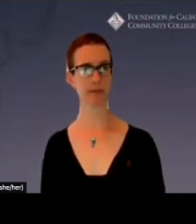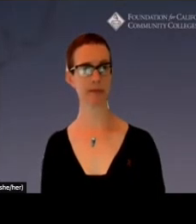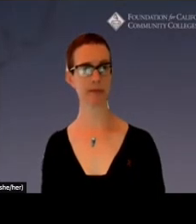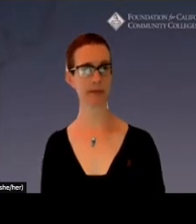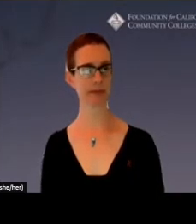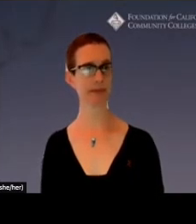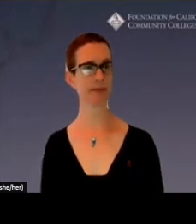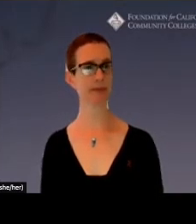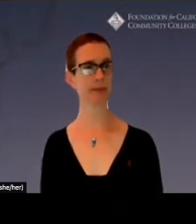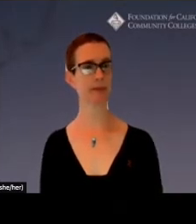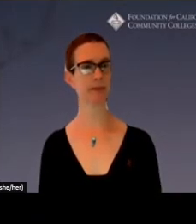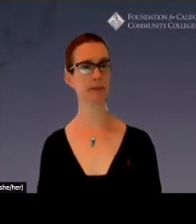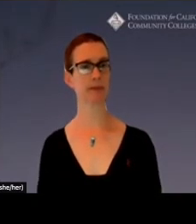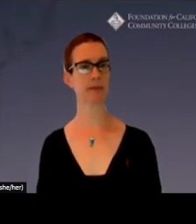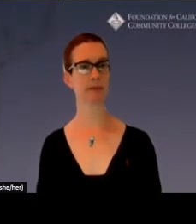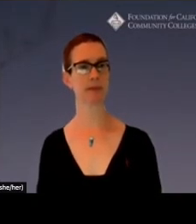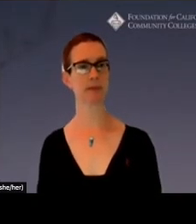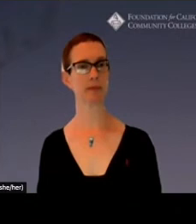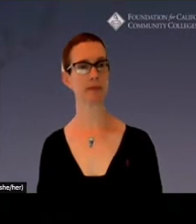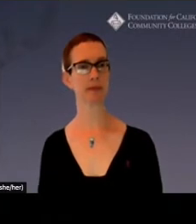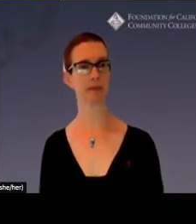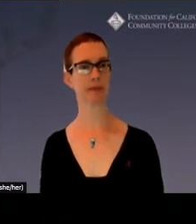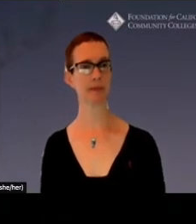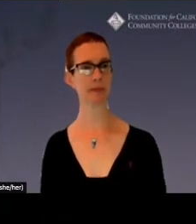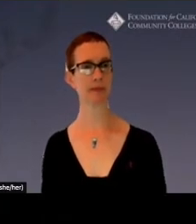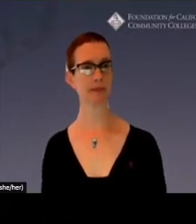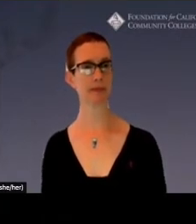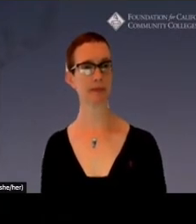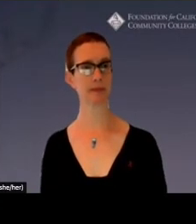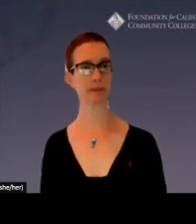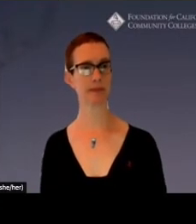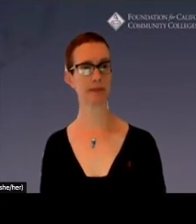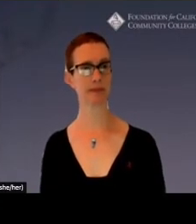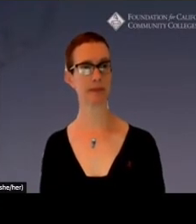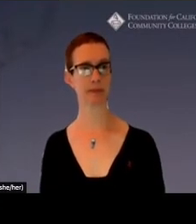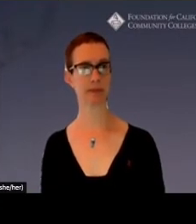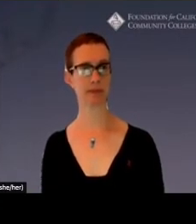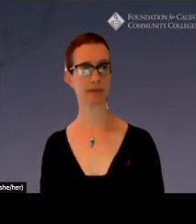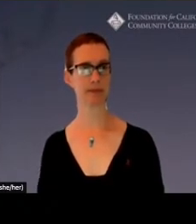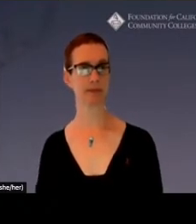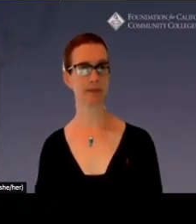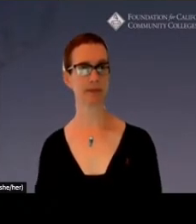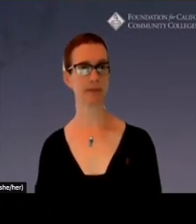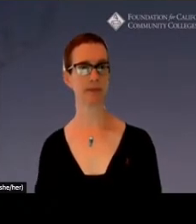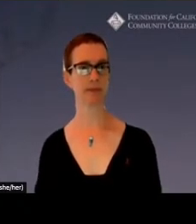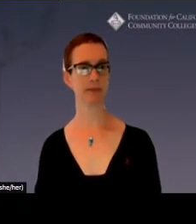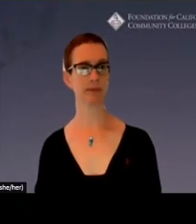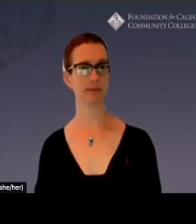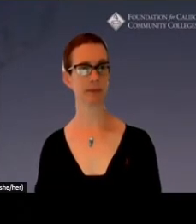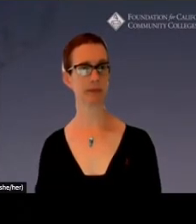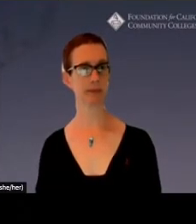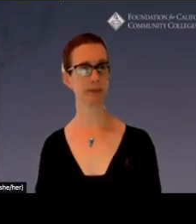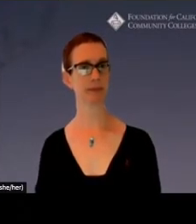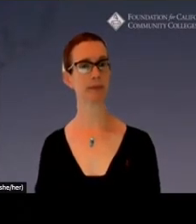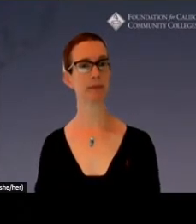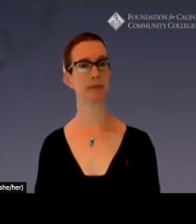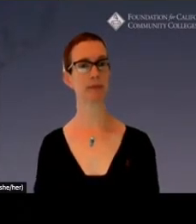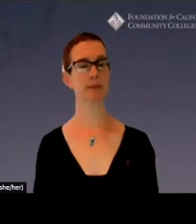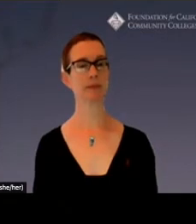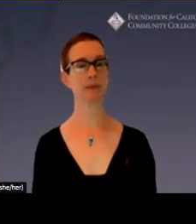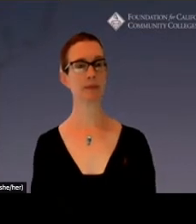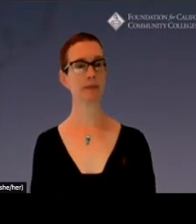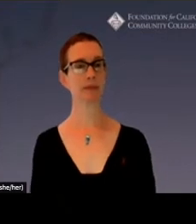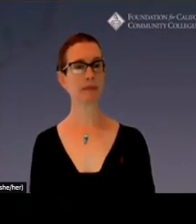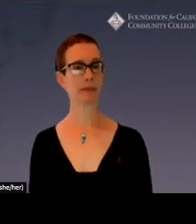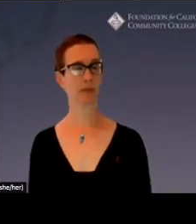these are definitely some long-term partnerships, so you'll have to kind of decide where you're at and if that's the path you want to take. But the